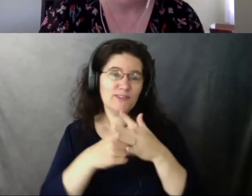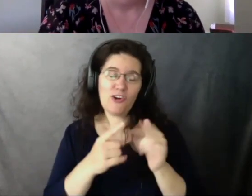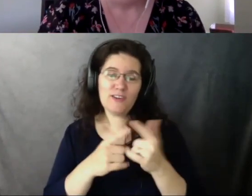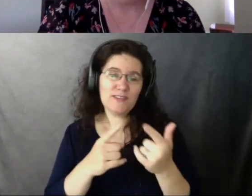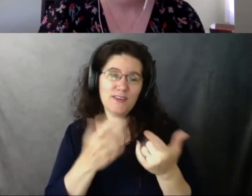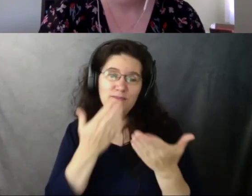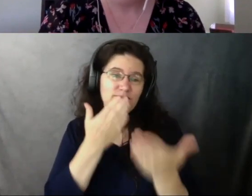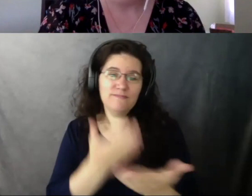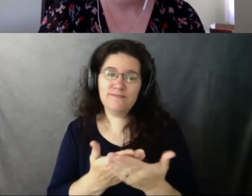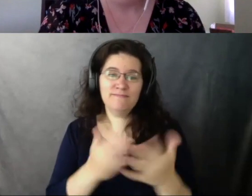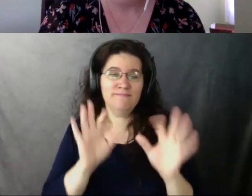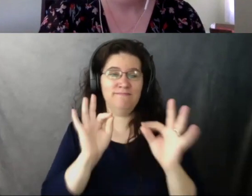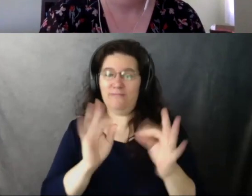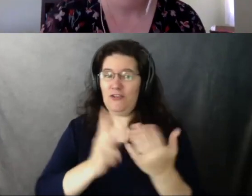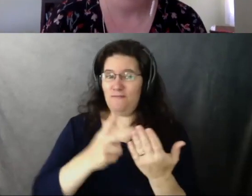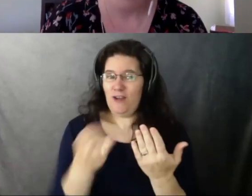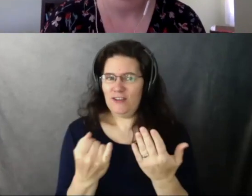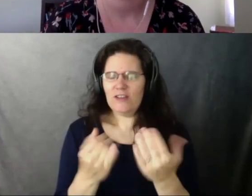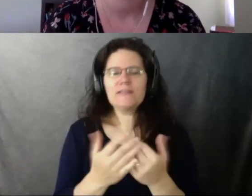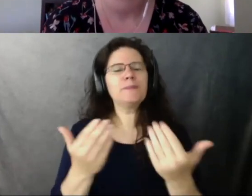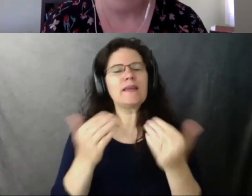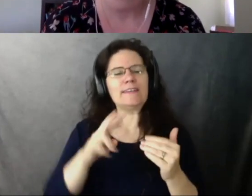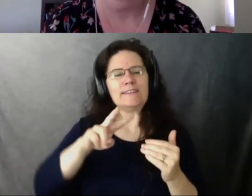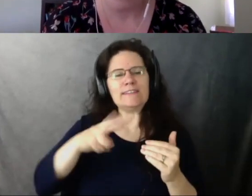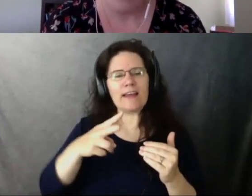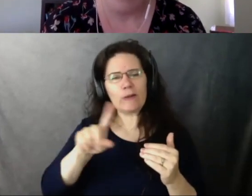projects. Moise, do you mind sharing the second poll?